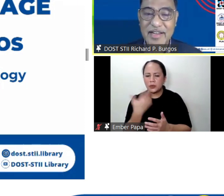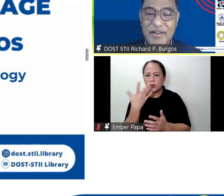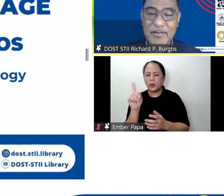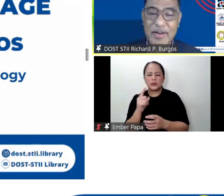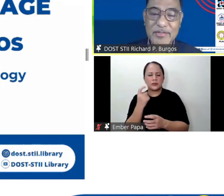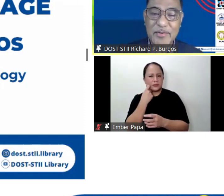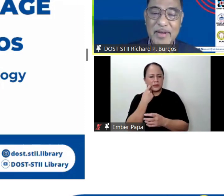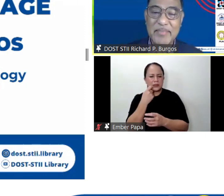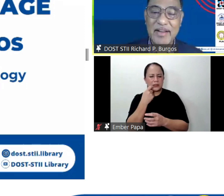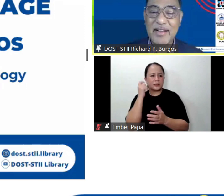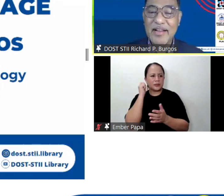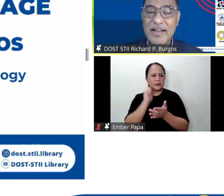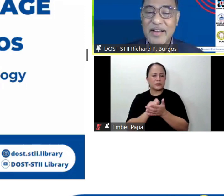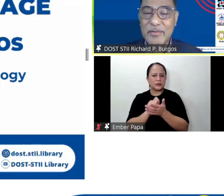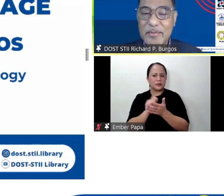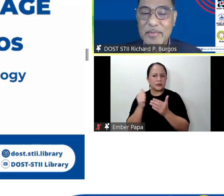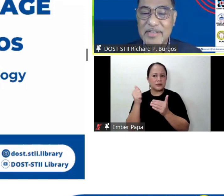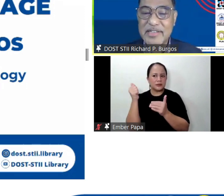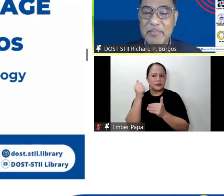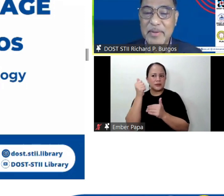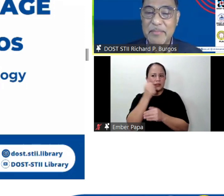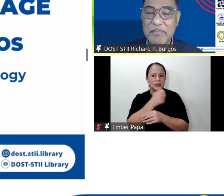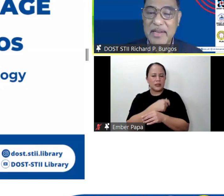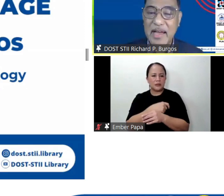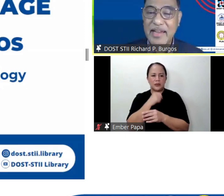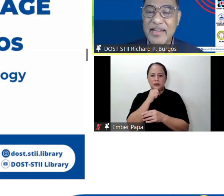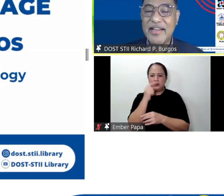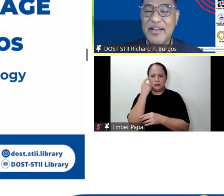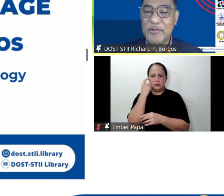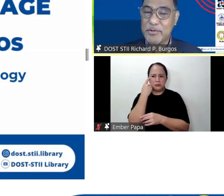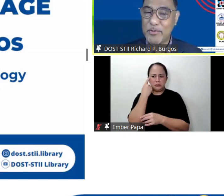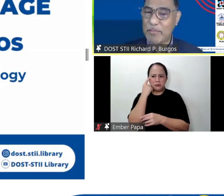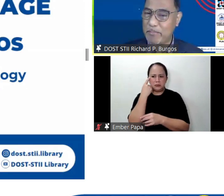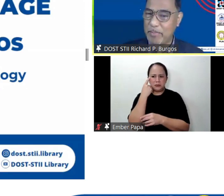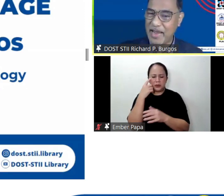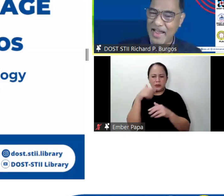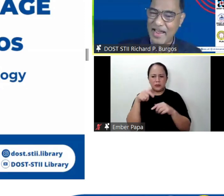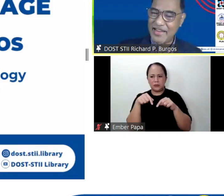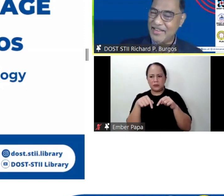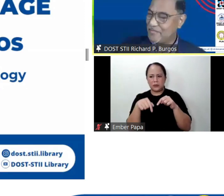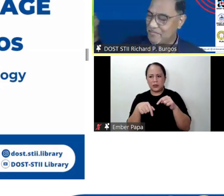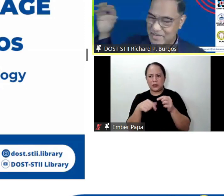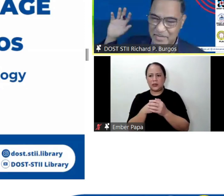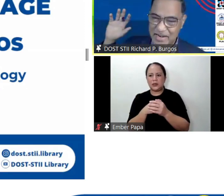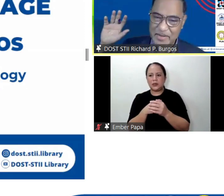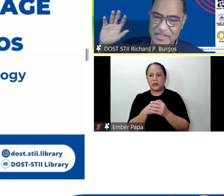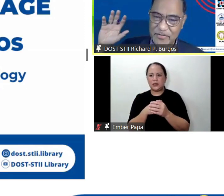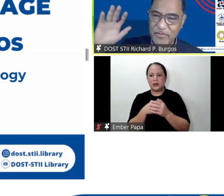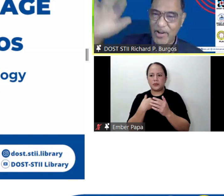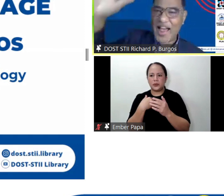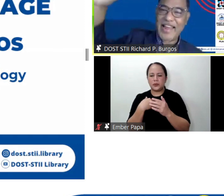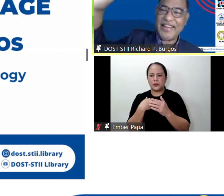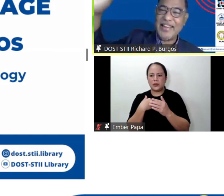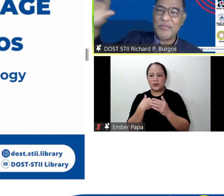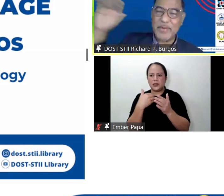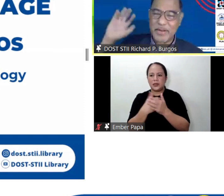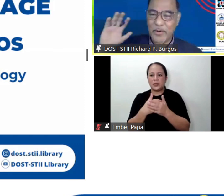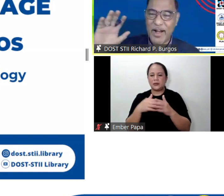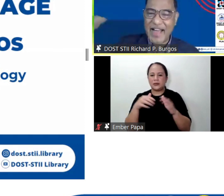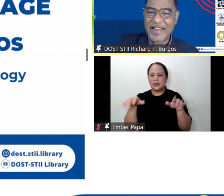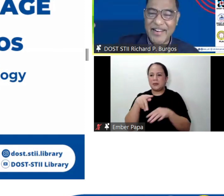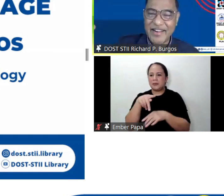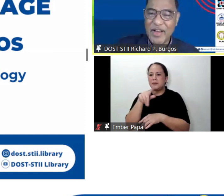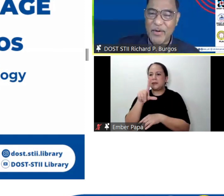said, you know, so para bang ayoko naman isipin na PLAI, gusto ko PLAI, mas malapit sa fly, we